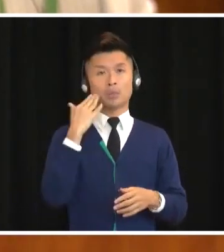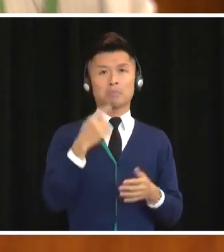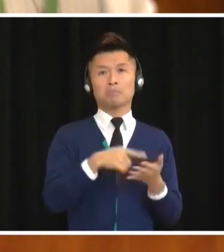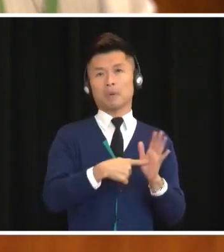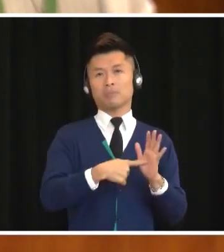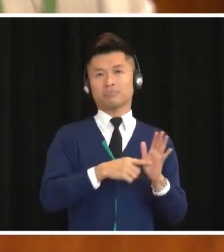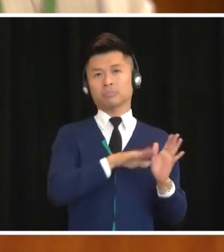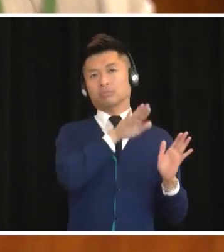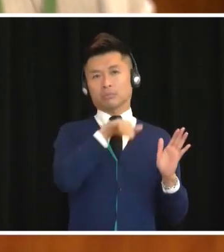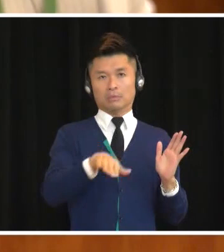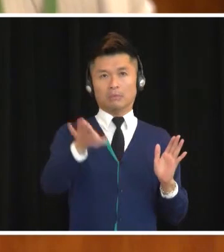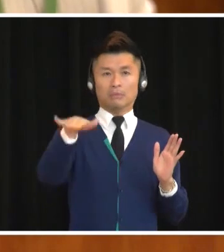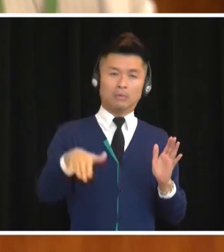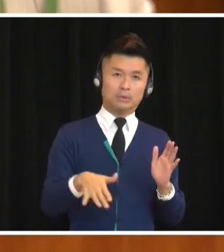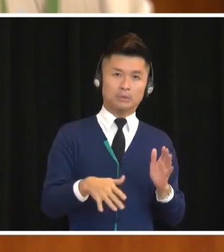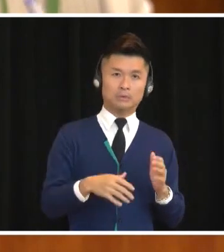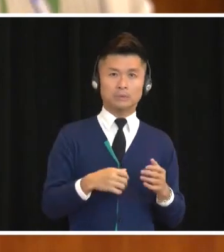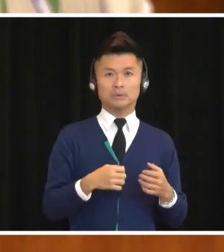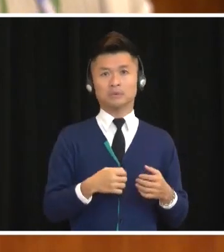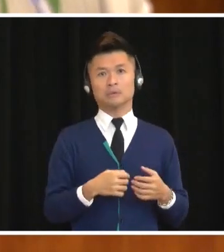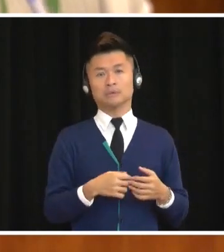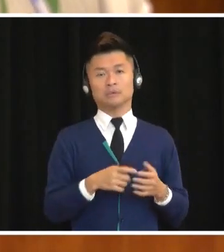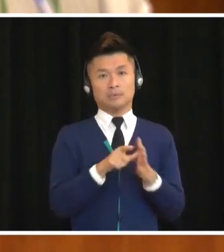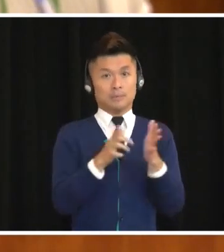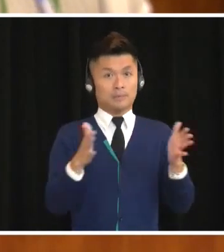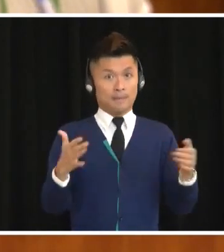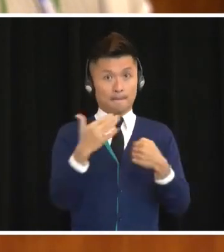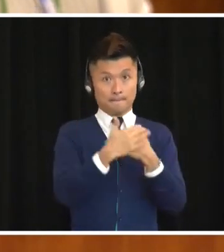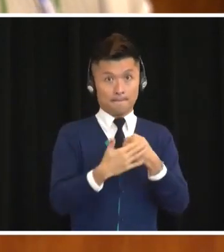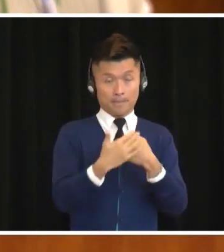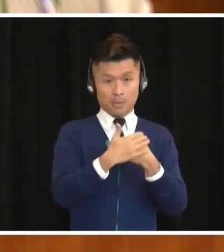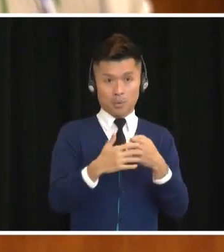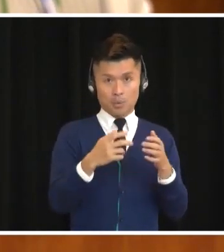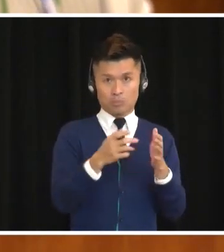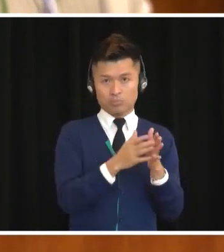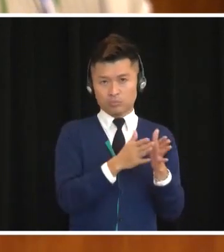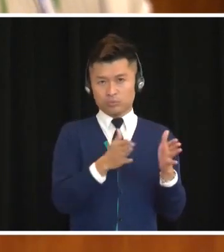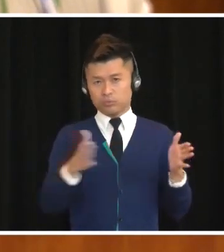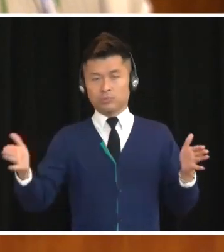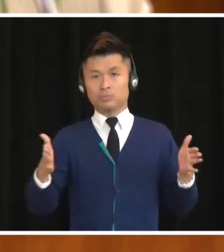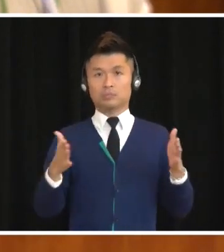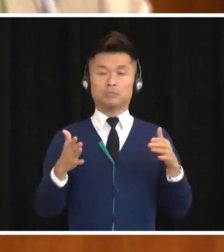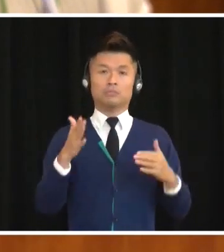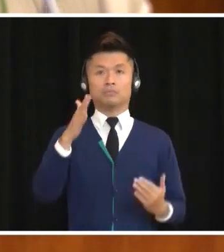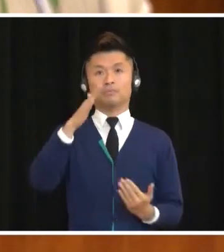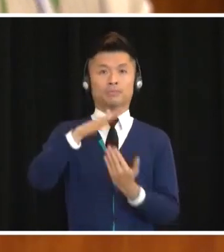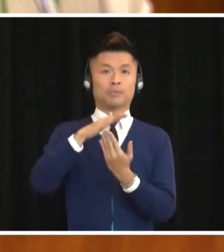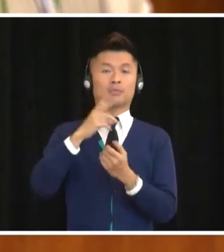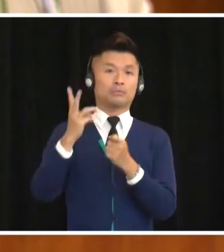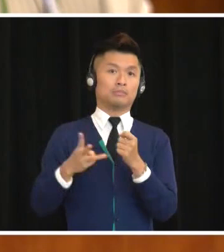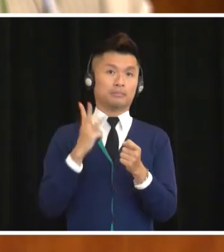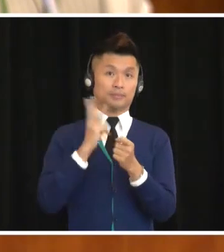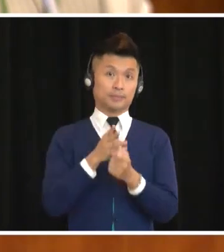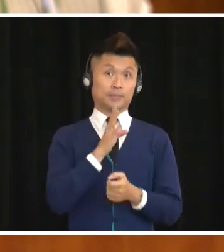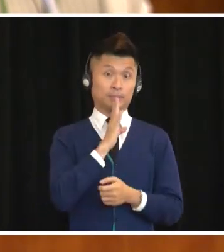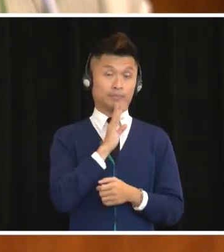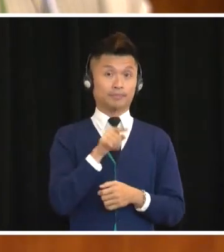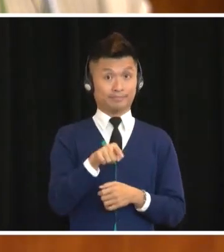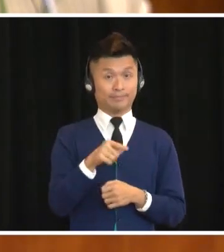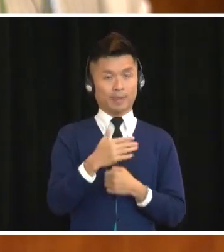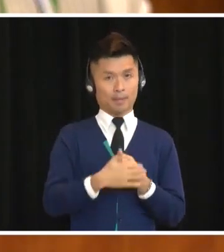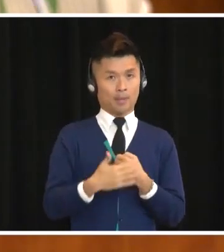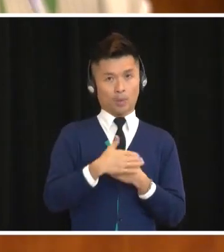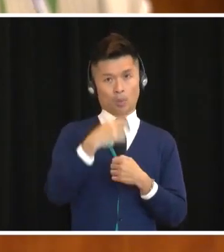at least, well, in some cases, over 6 months, after 6 months, the probation period comes to